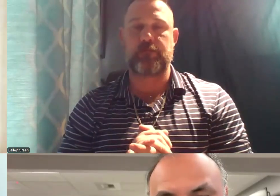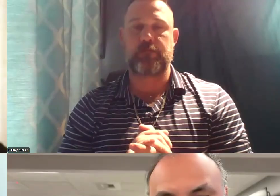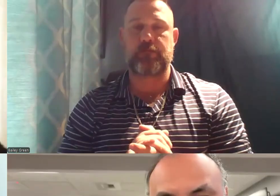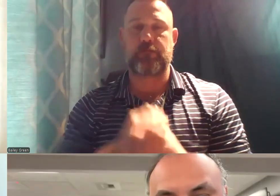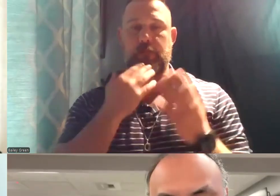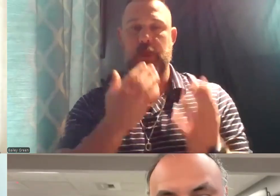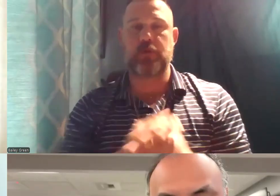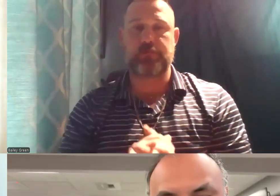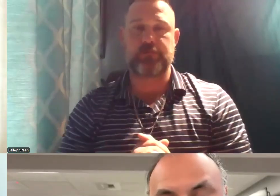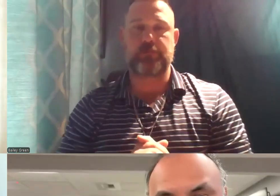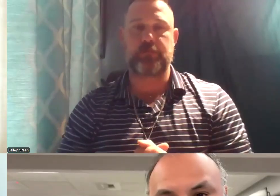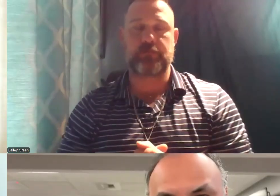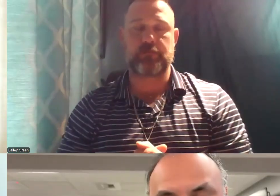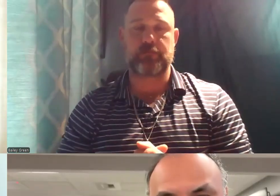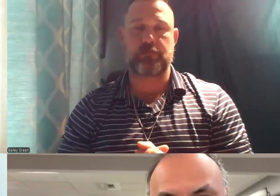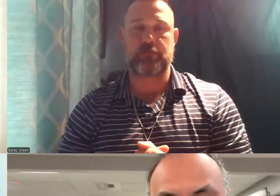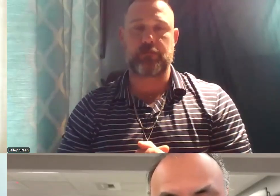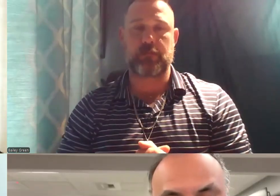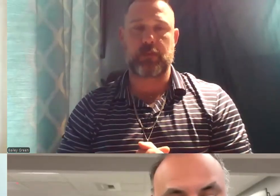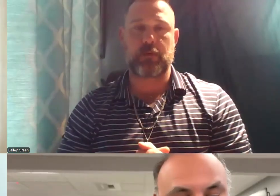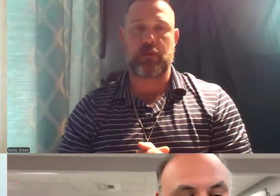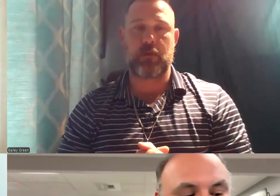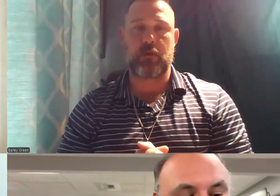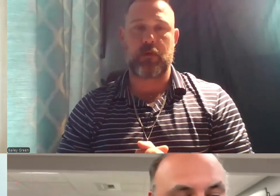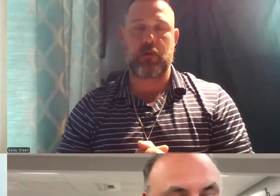Thank you. So thank you again.